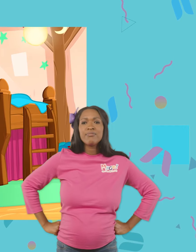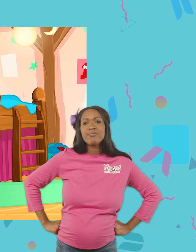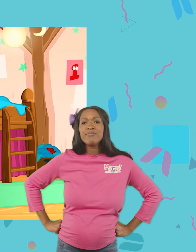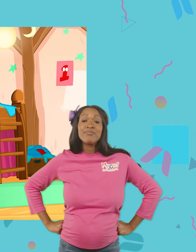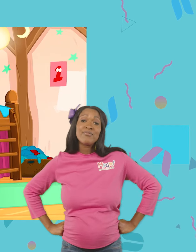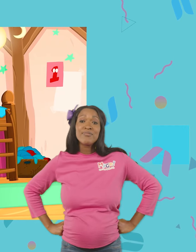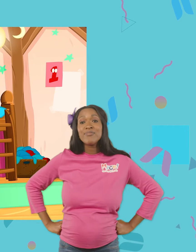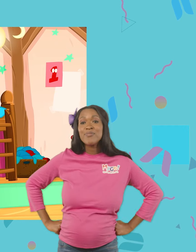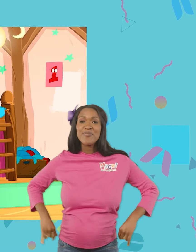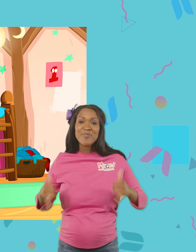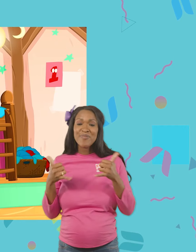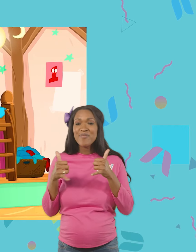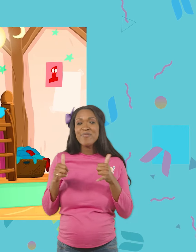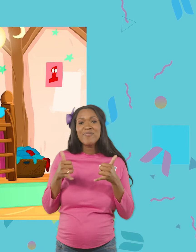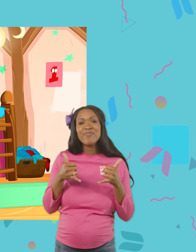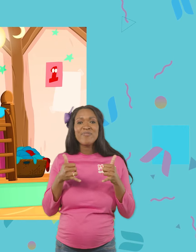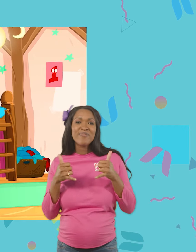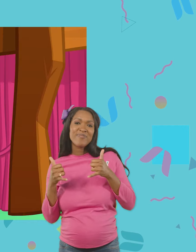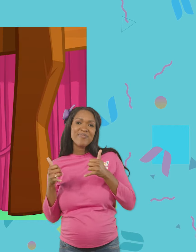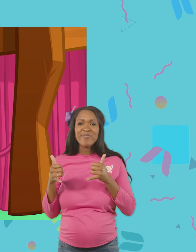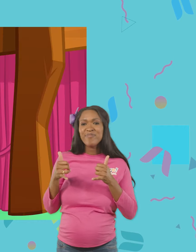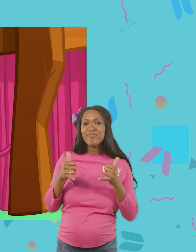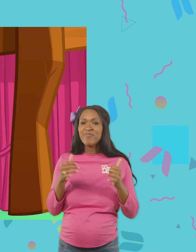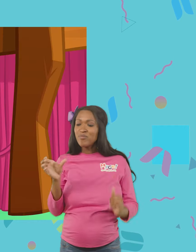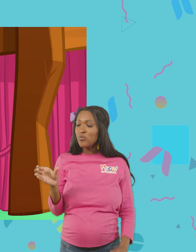Morphle play, no Mila.